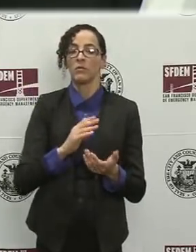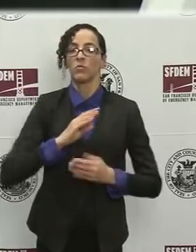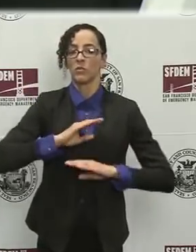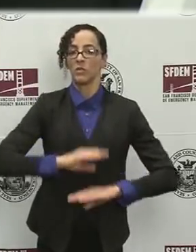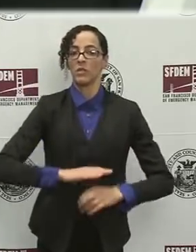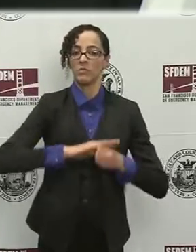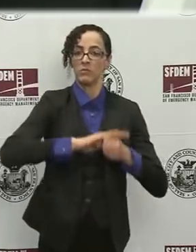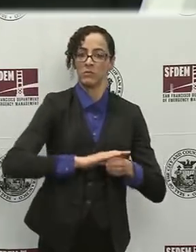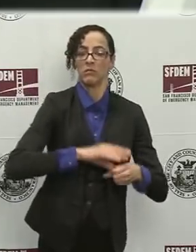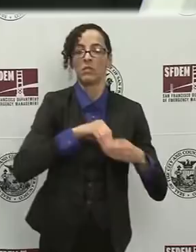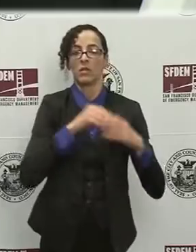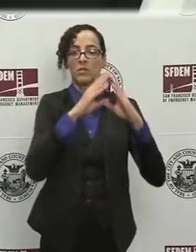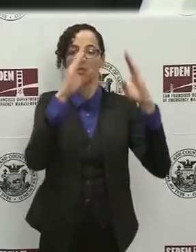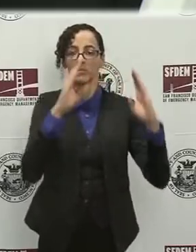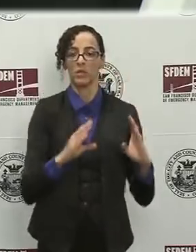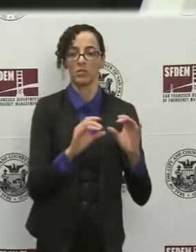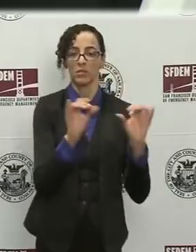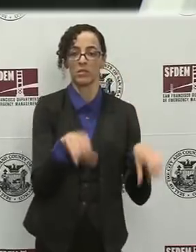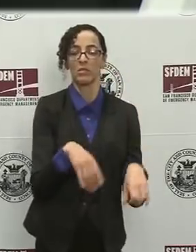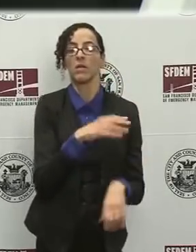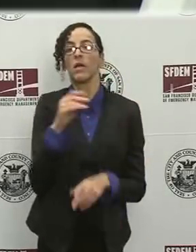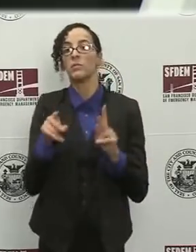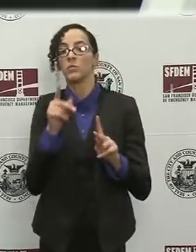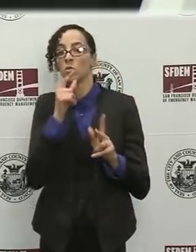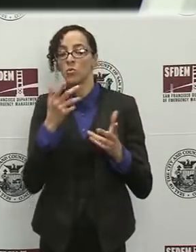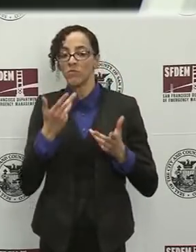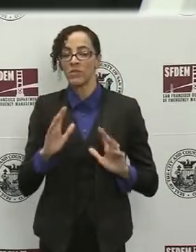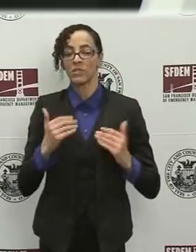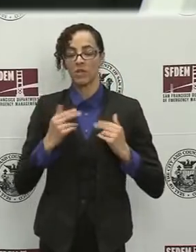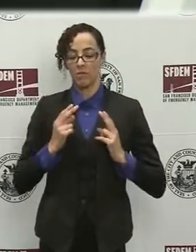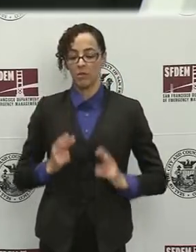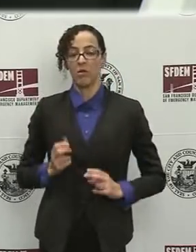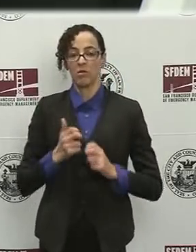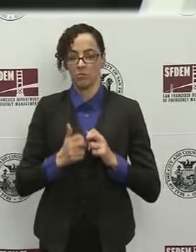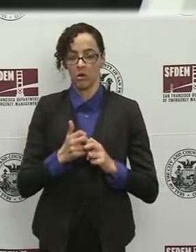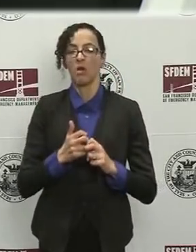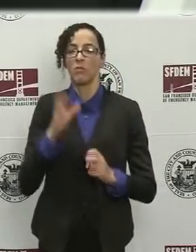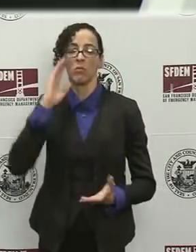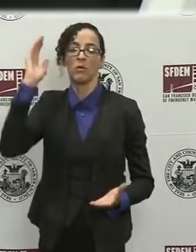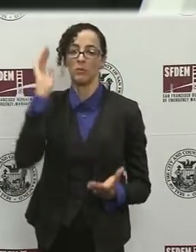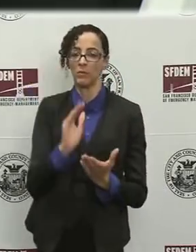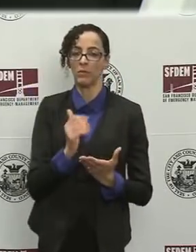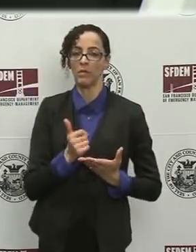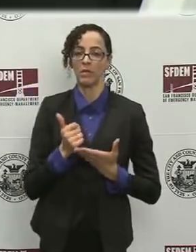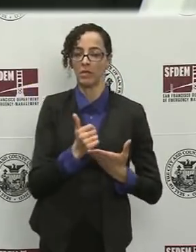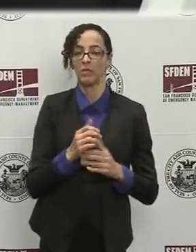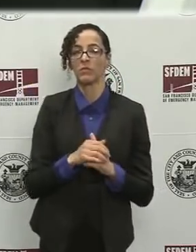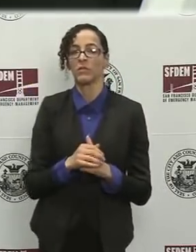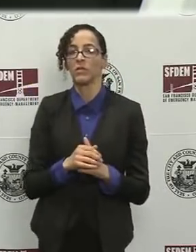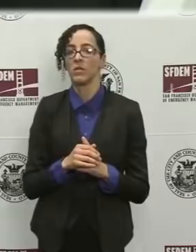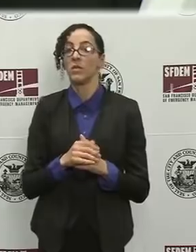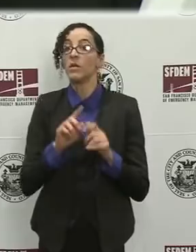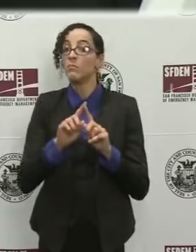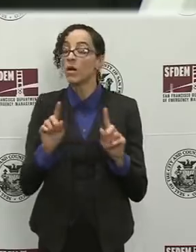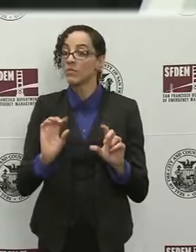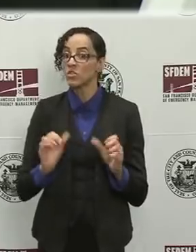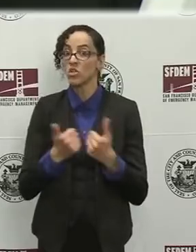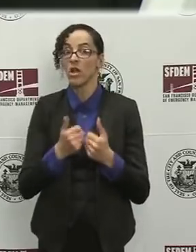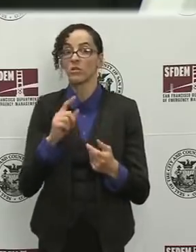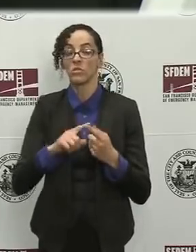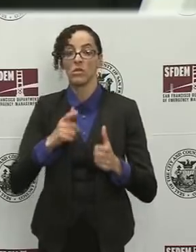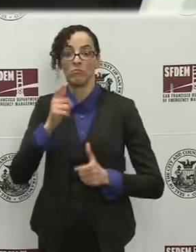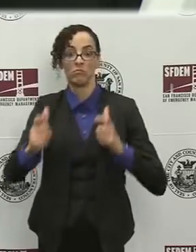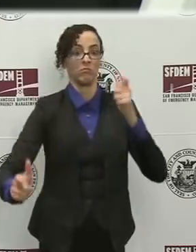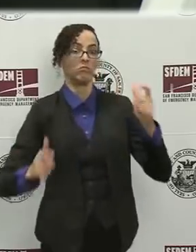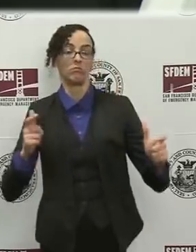with pre-existing conditions in our shelter system. Now the challenge is scale. HSH, in partnership with